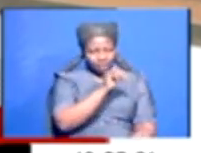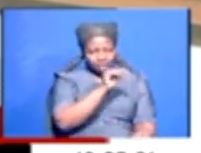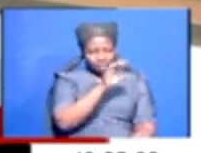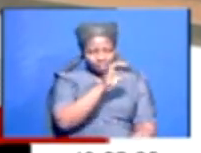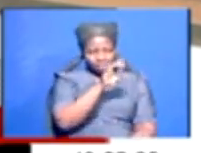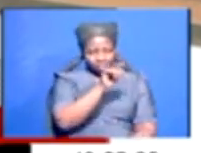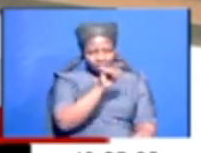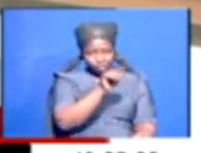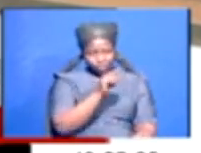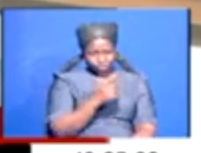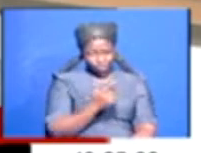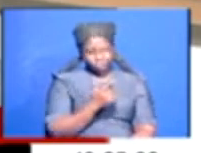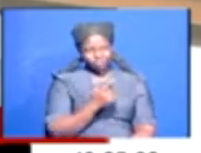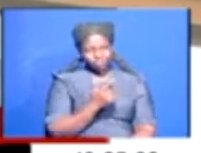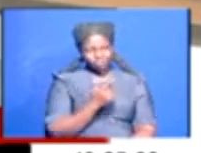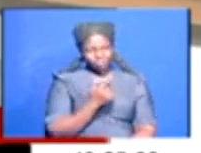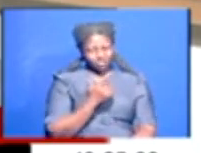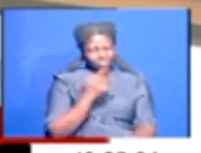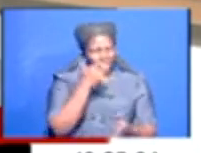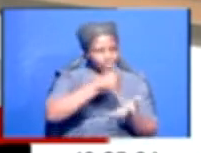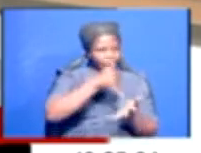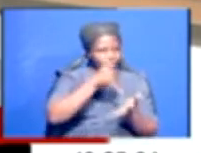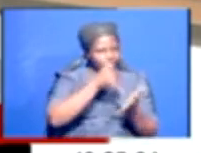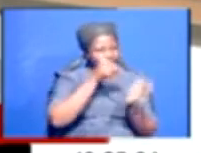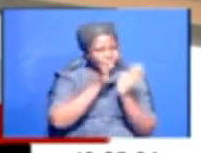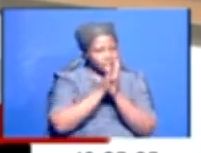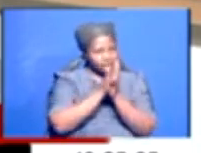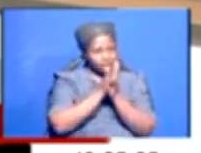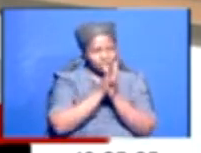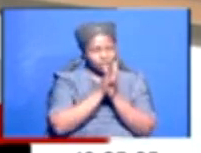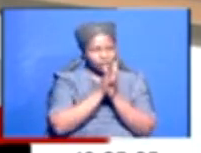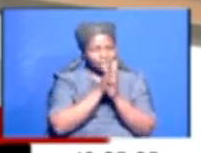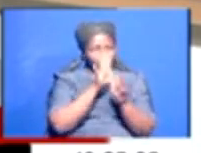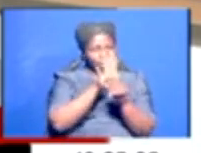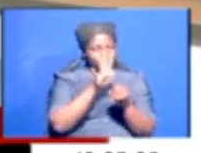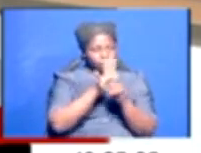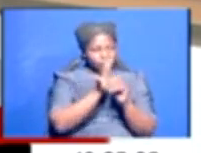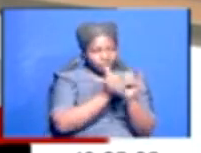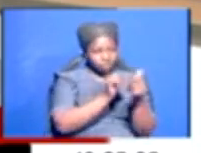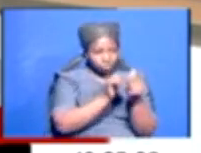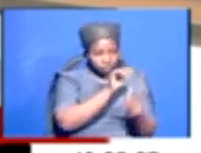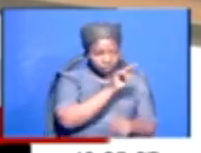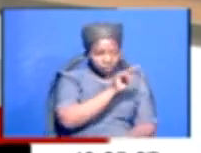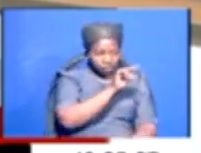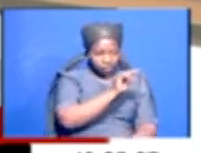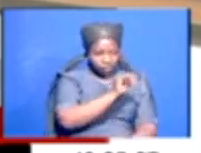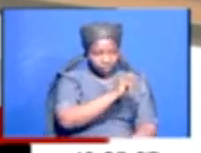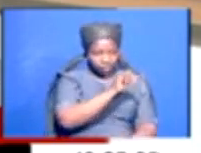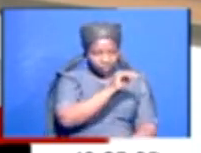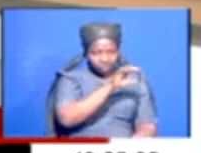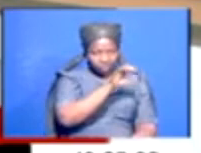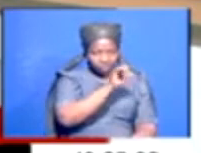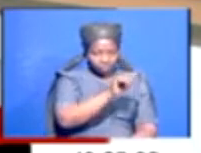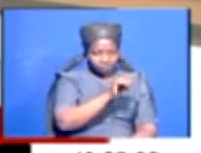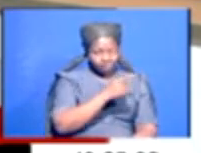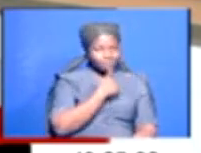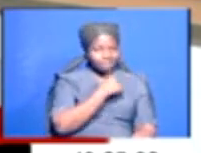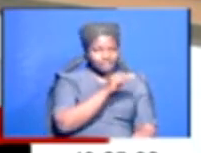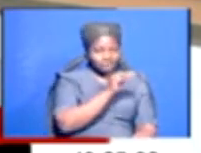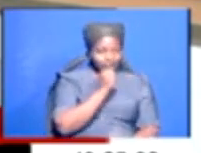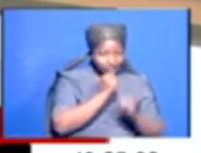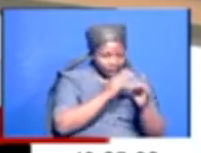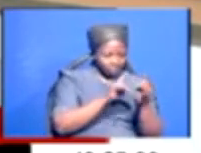up, you get involved in a lot of sports. Vincent, yes. Besides being a sprinter and a long jumper, is